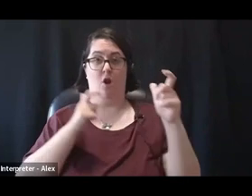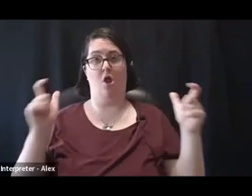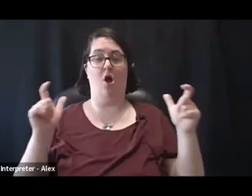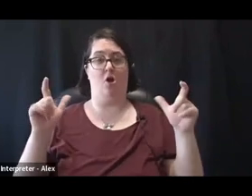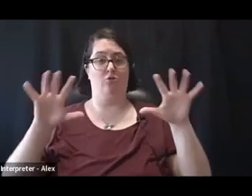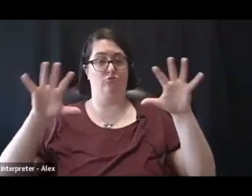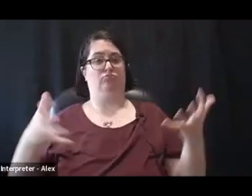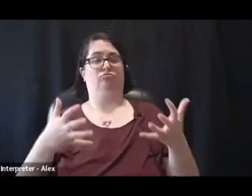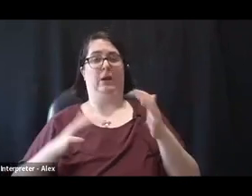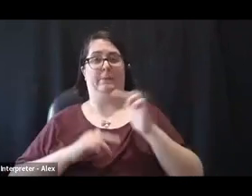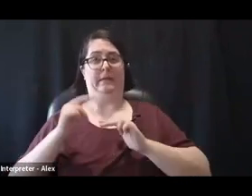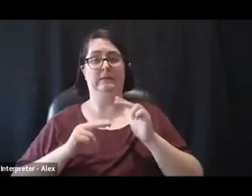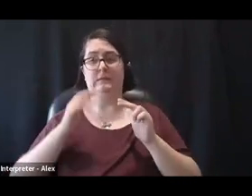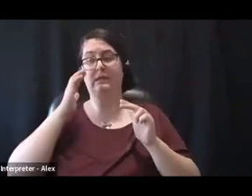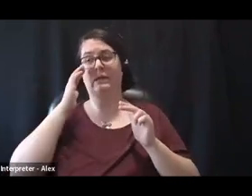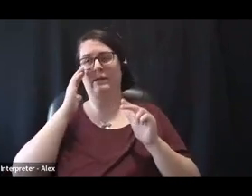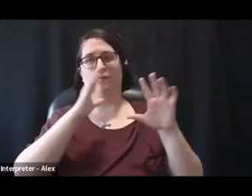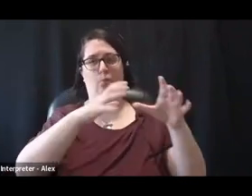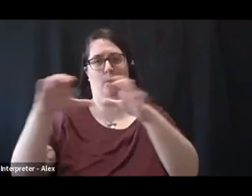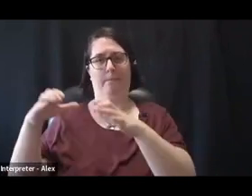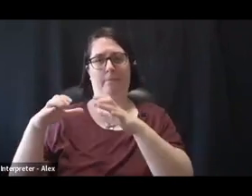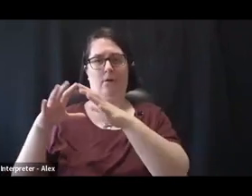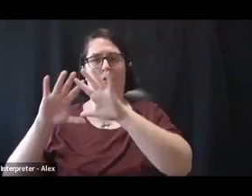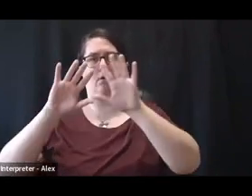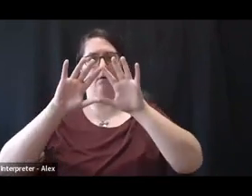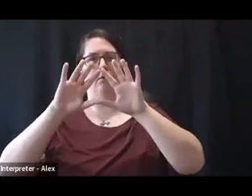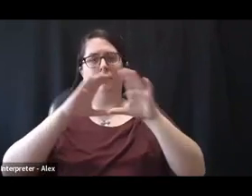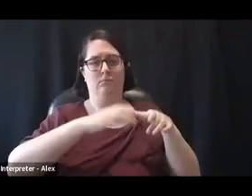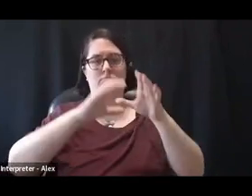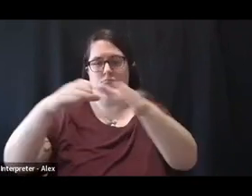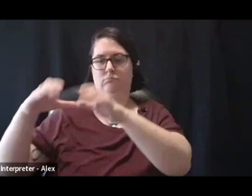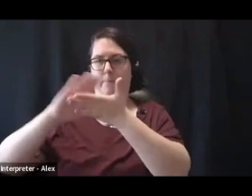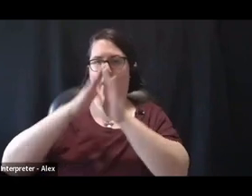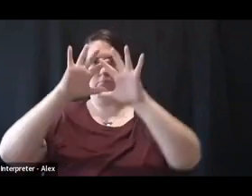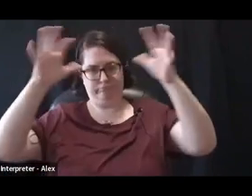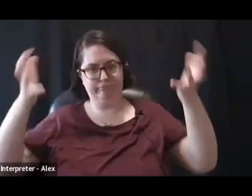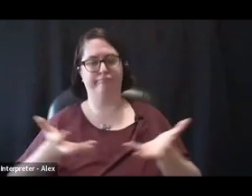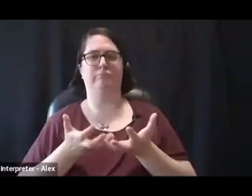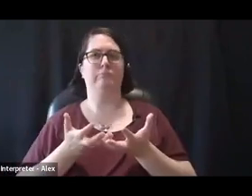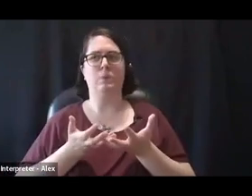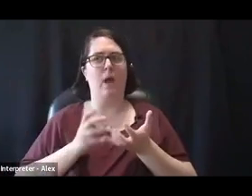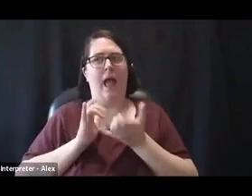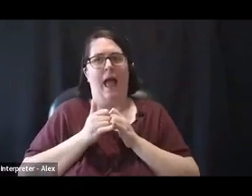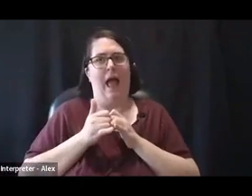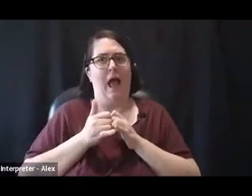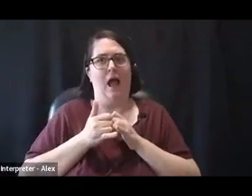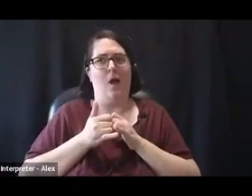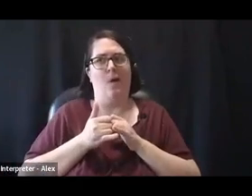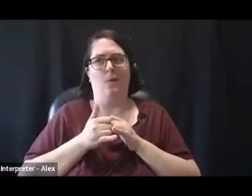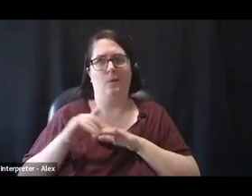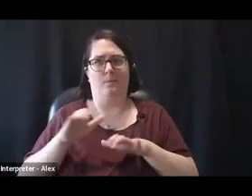if you have any thoughts on that, because I feel that navigating in uncertain times also ask us to act collectively.